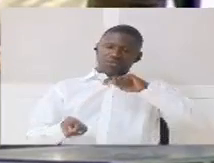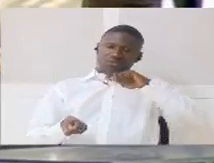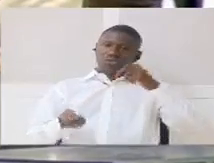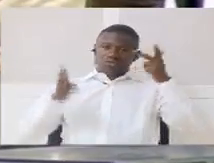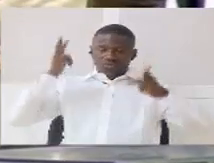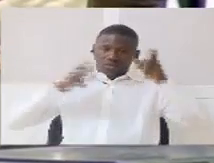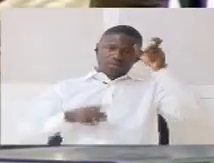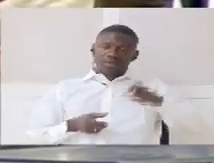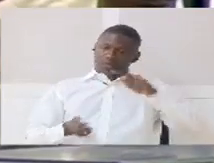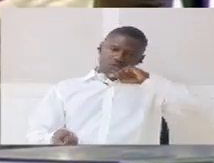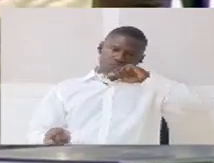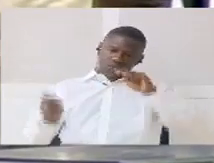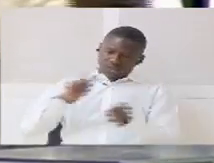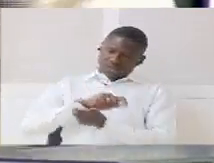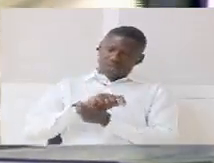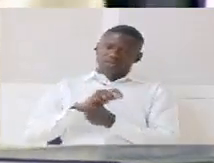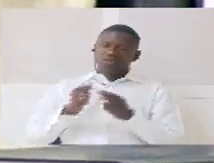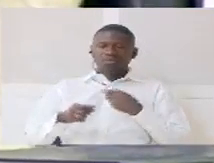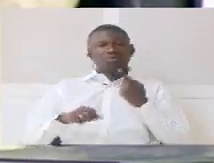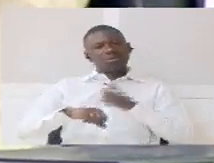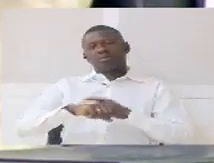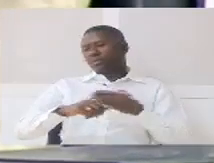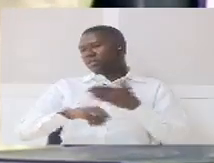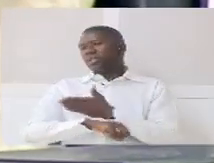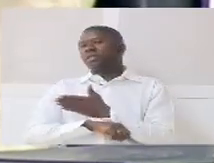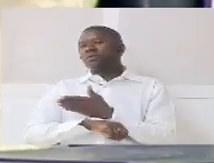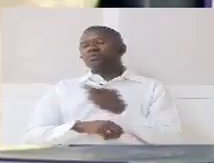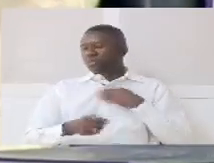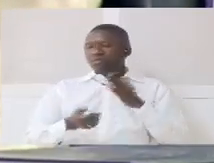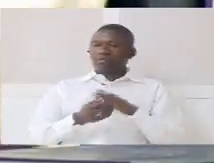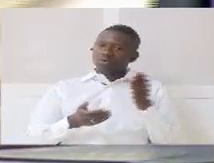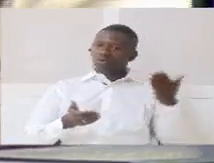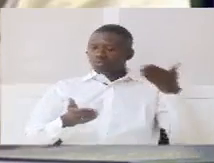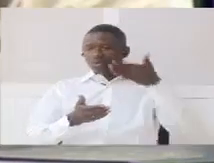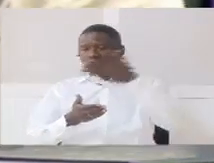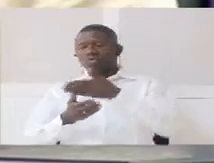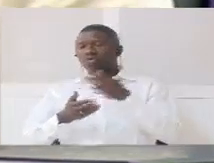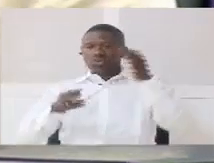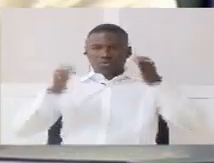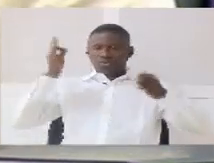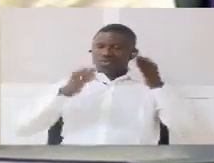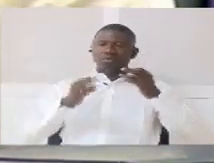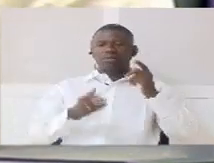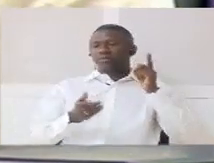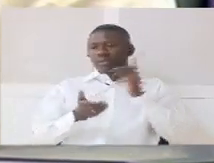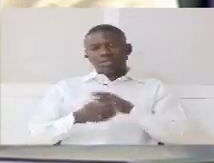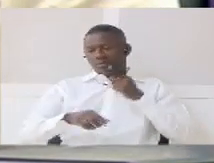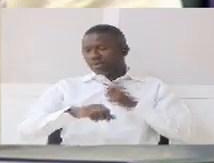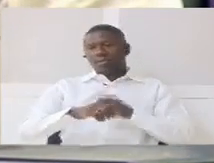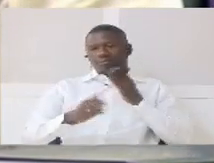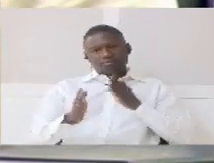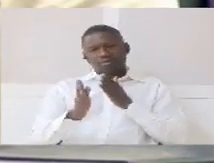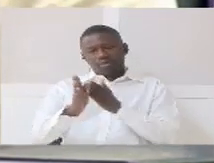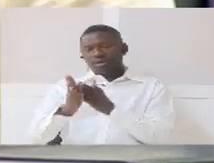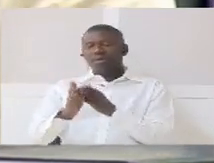delay of judges. Look at that court accordingly. That always delays some cases from proceeding. Yo, but